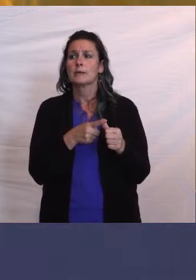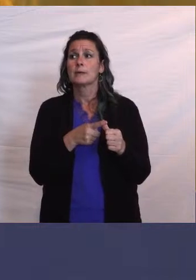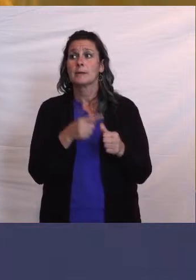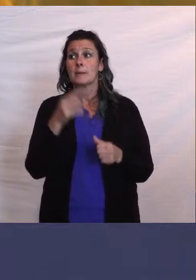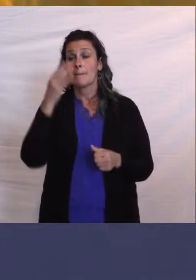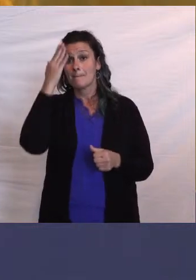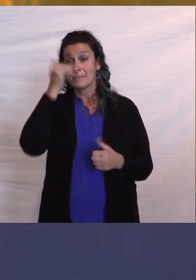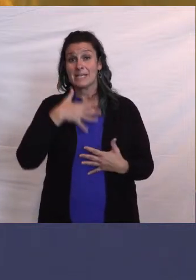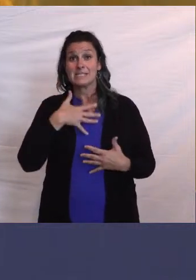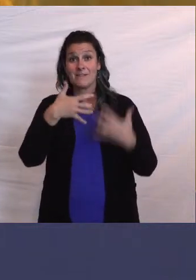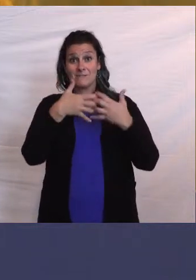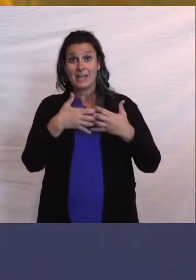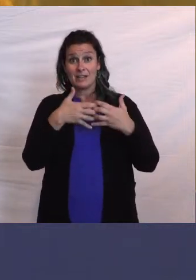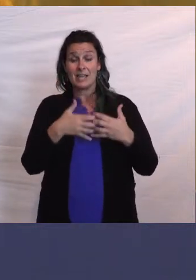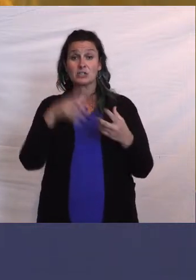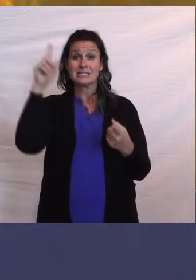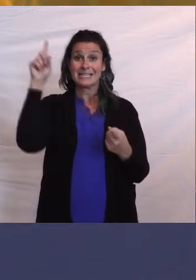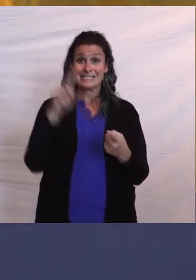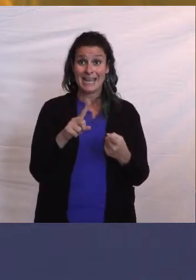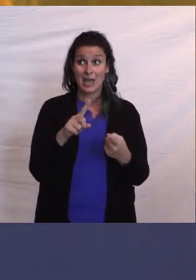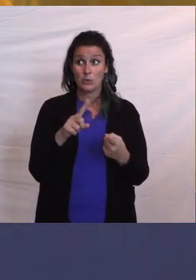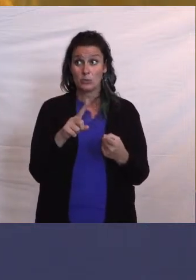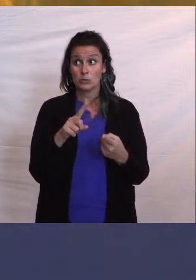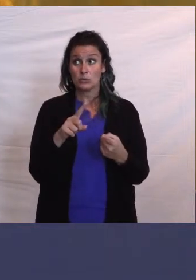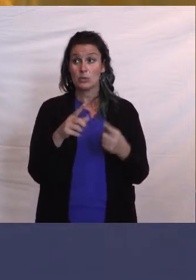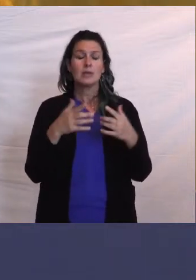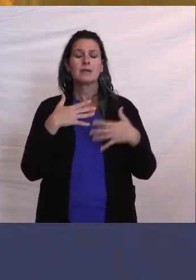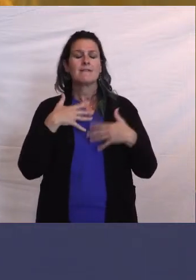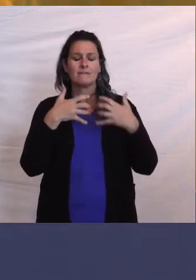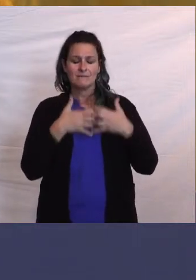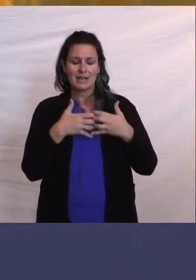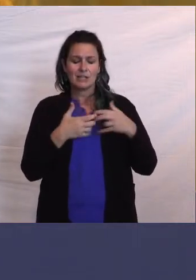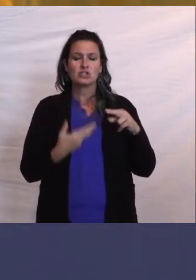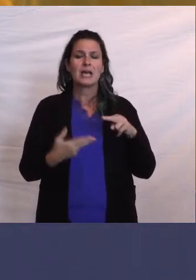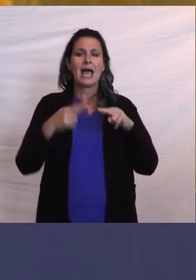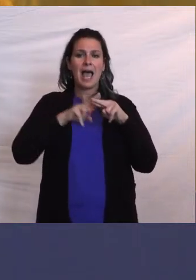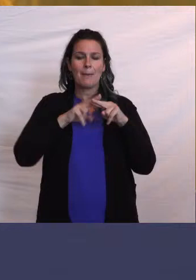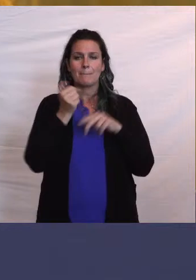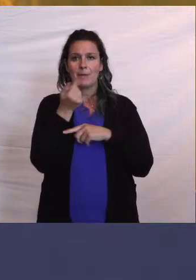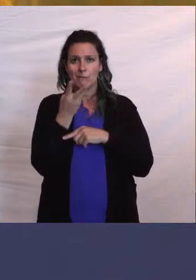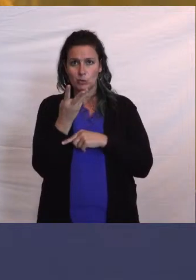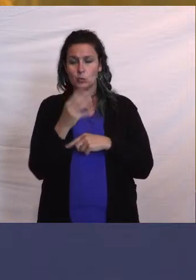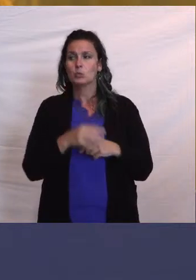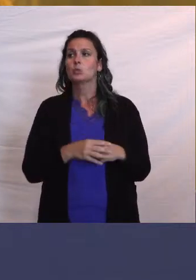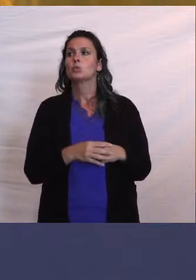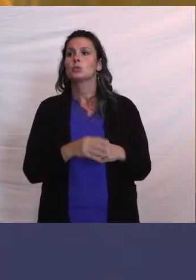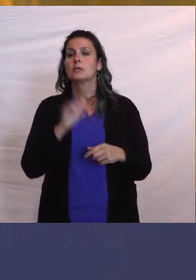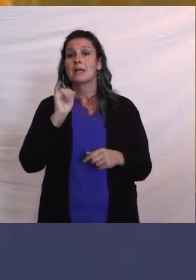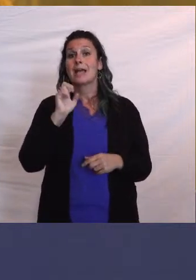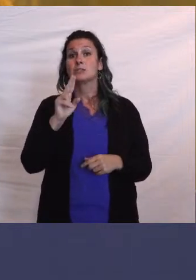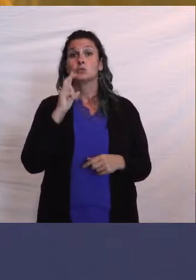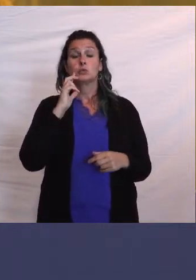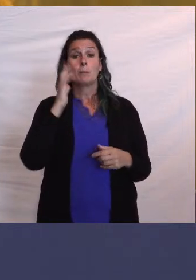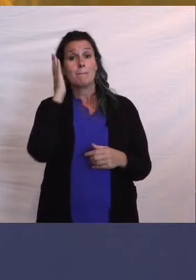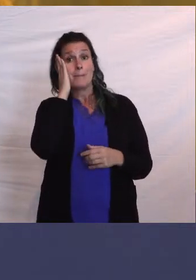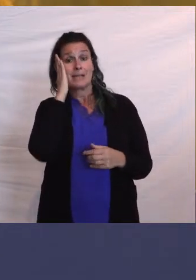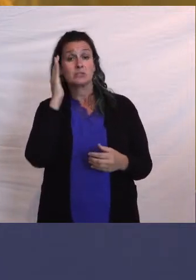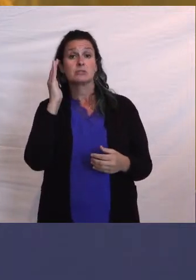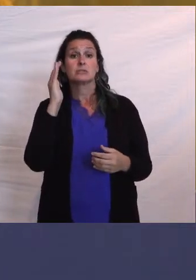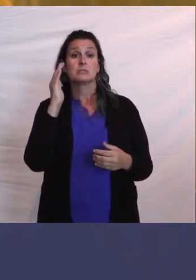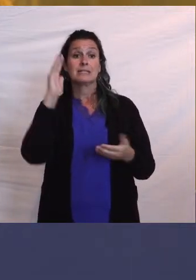because ventilators are down, or ventilators are up a couple and ICU beds are down a couple, I